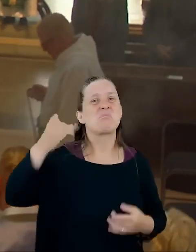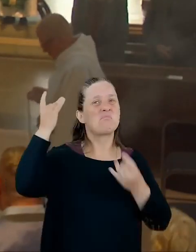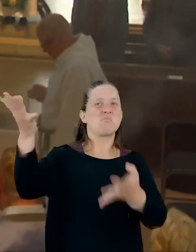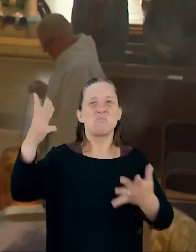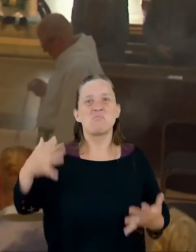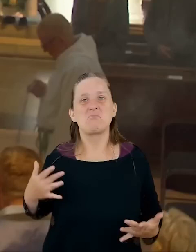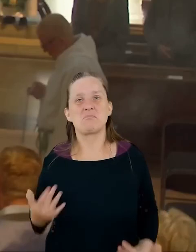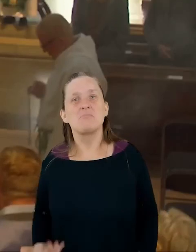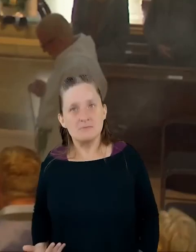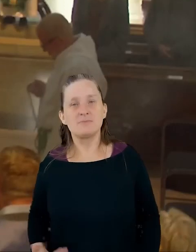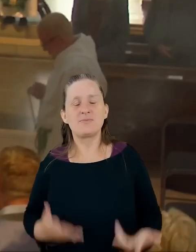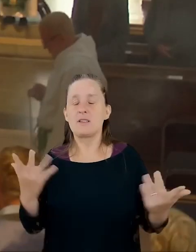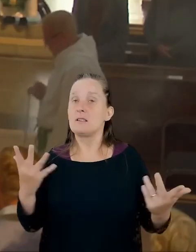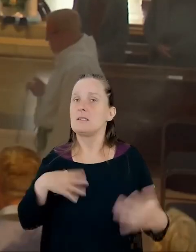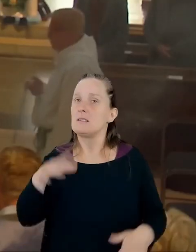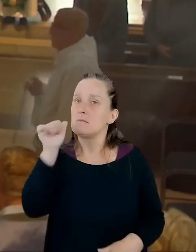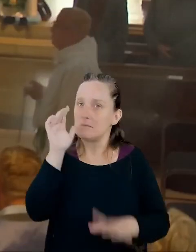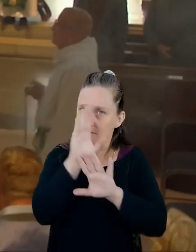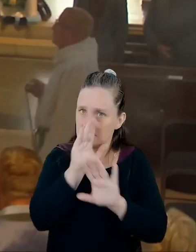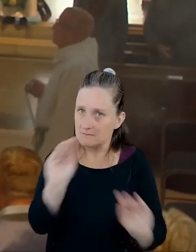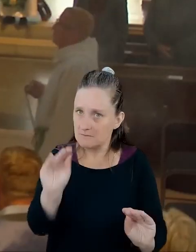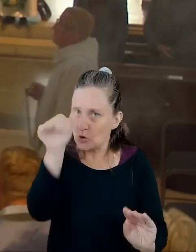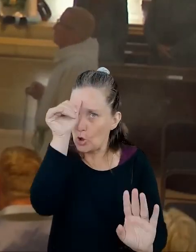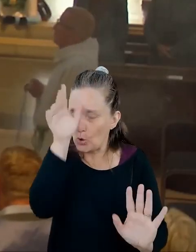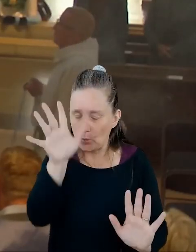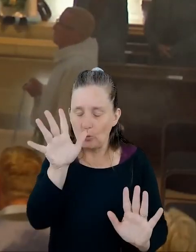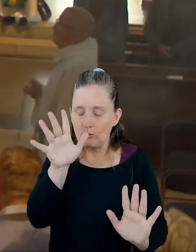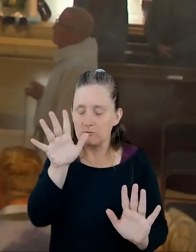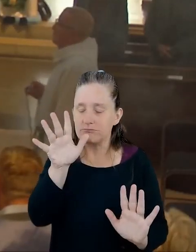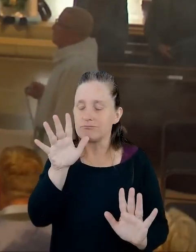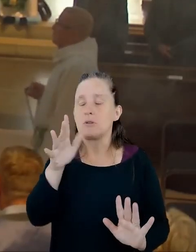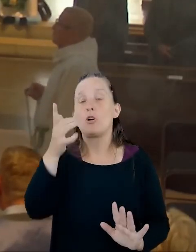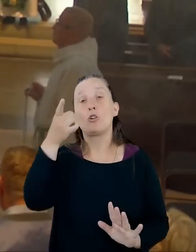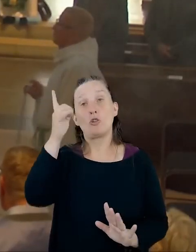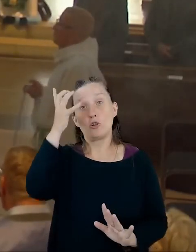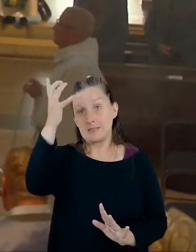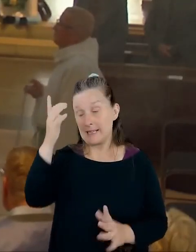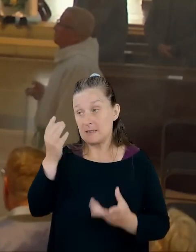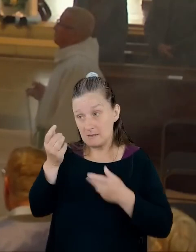you. Yet know this, the kingdom of God has come near.